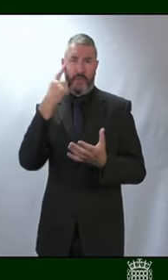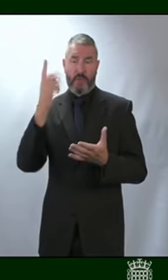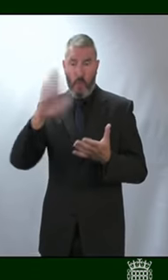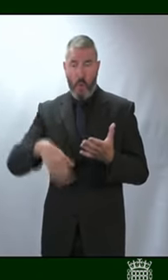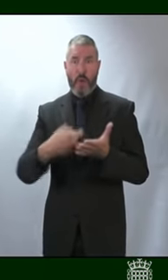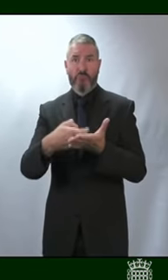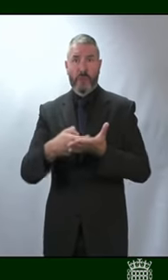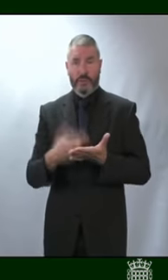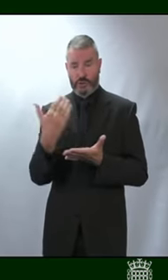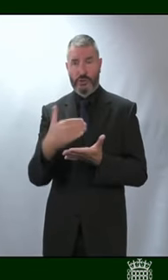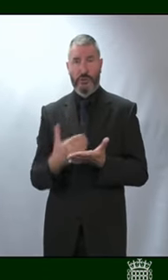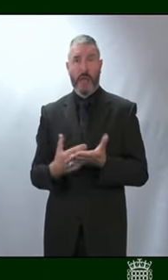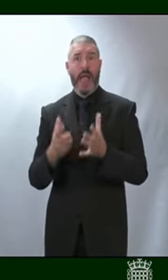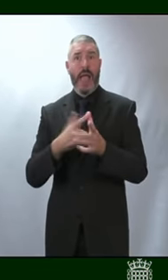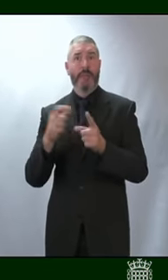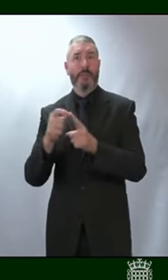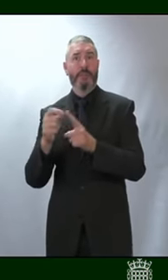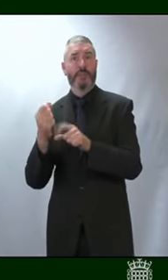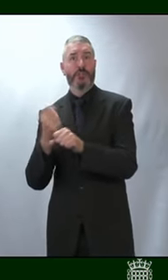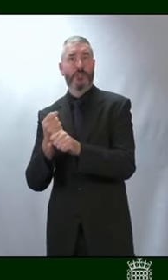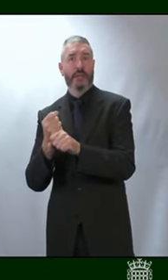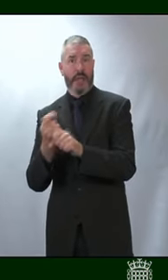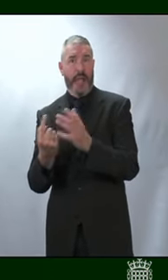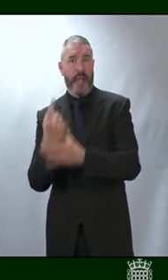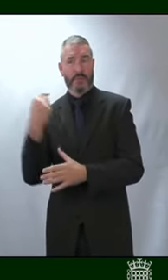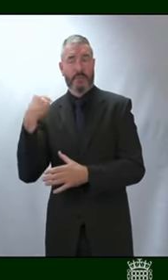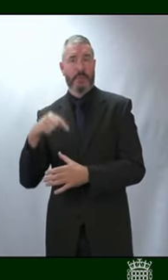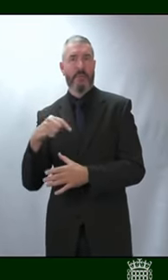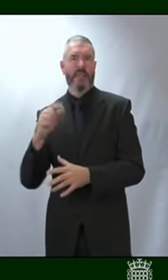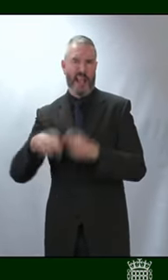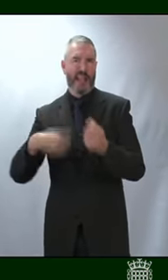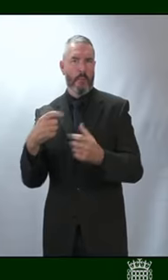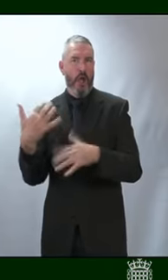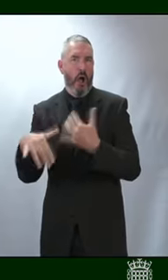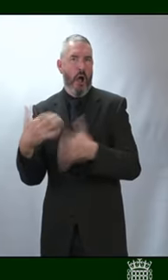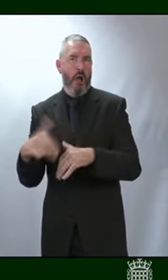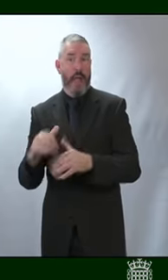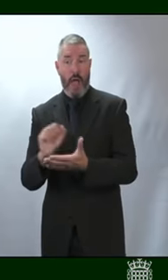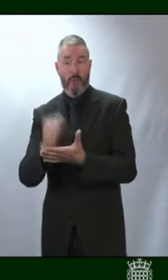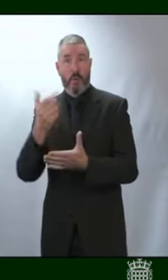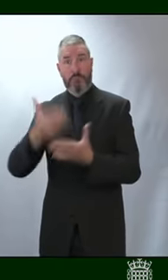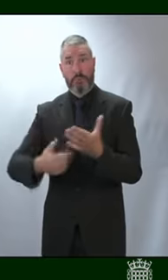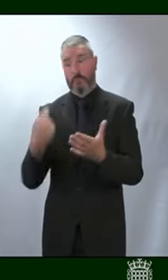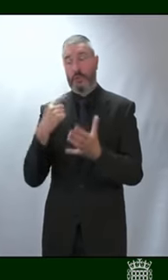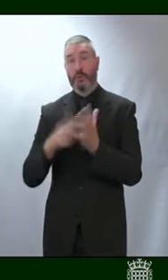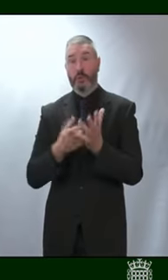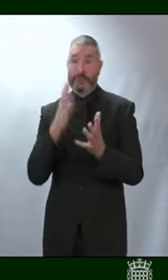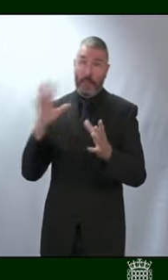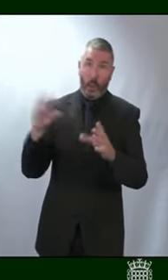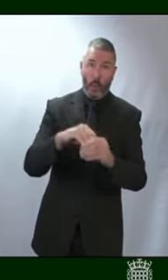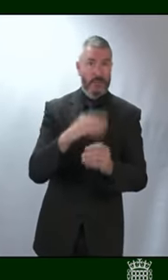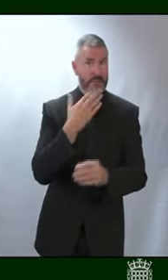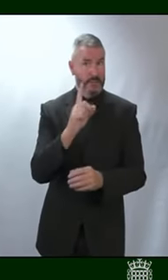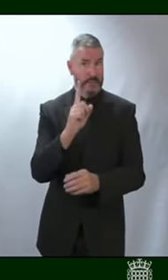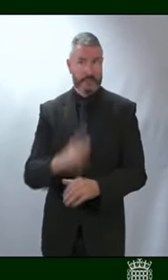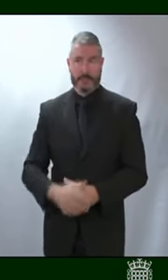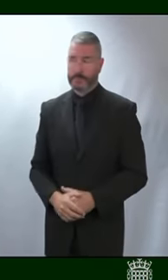made by the APPG on gambling-related harm in our report published in June?